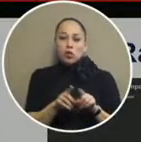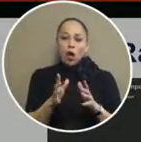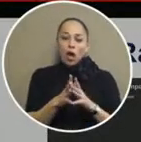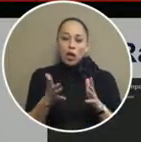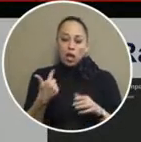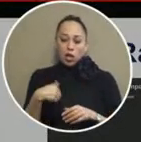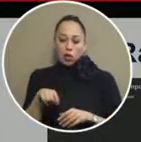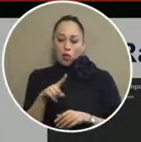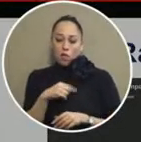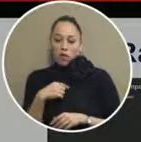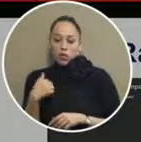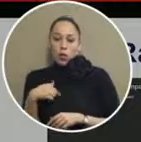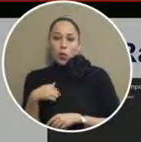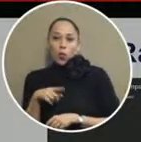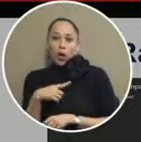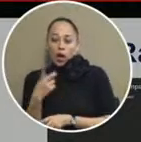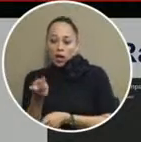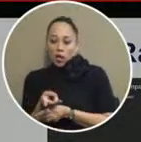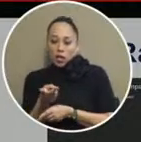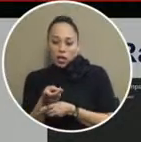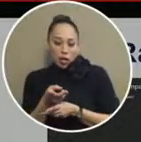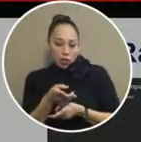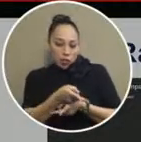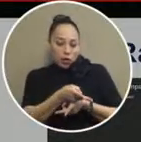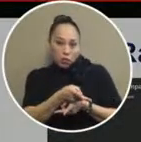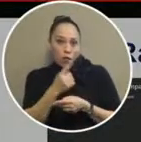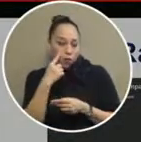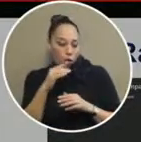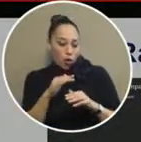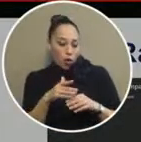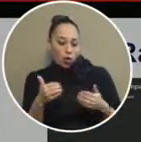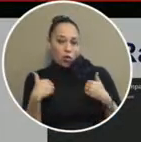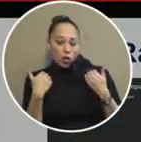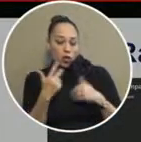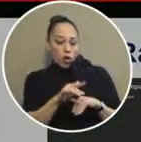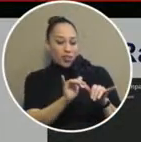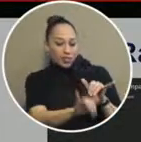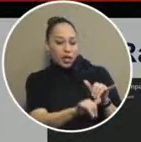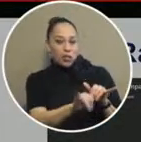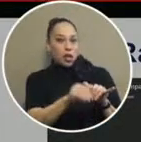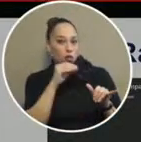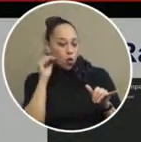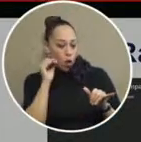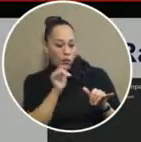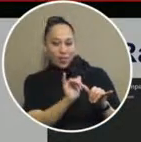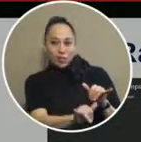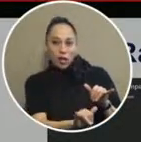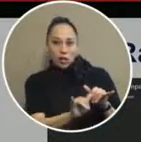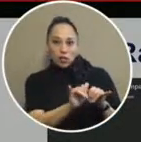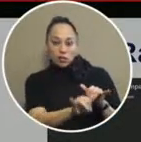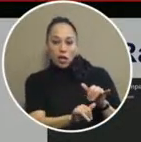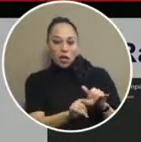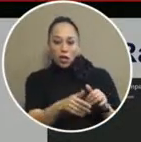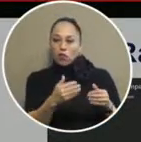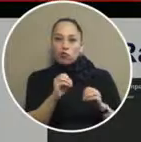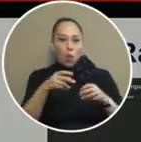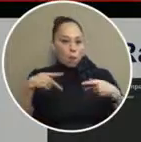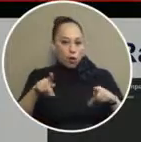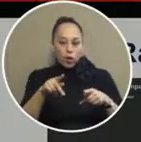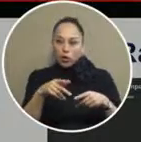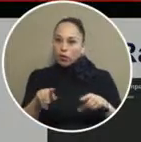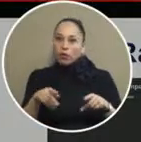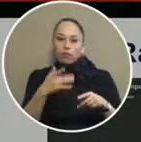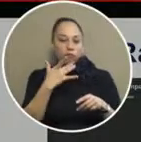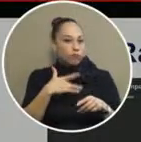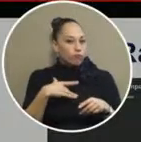us have been caring for our young ones and have been keeping them home. They're not gathering, they're not having their birthday parties, they're not